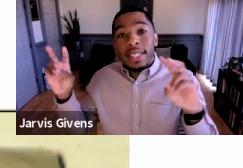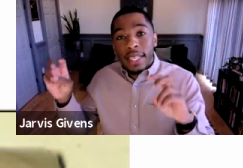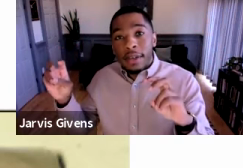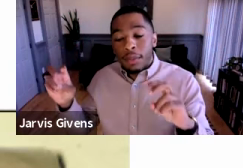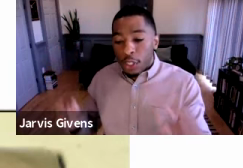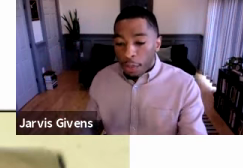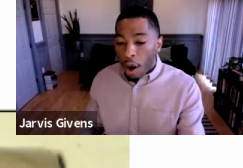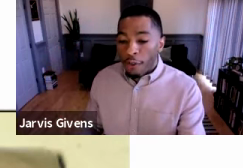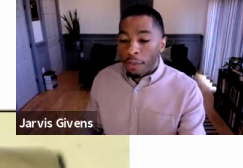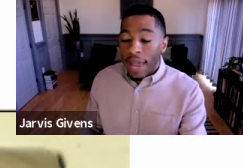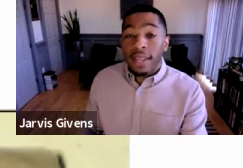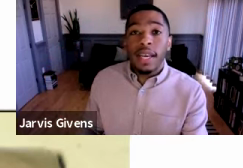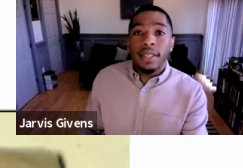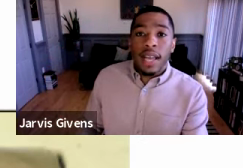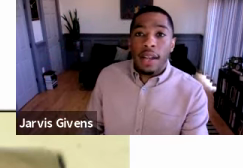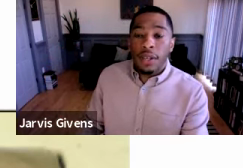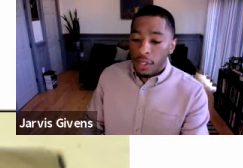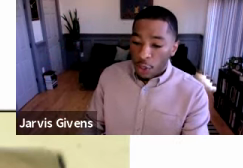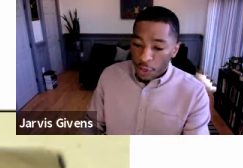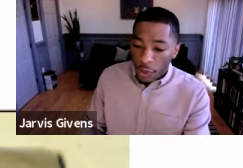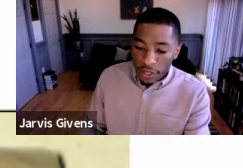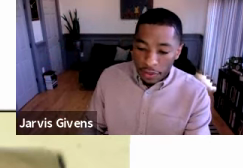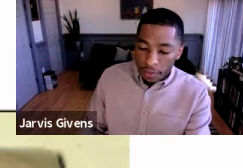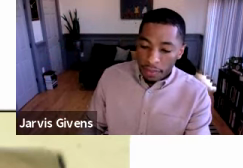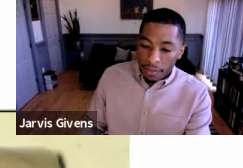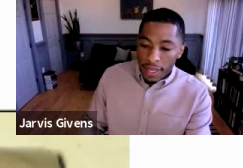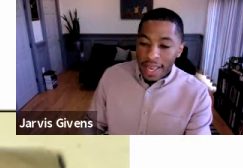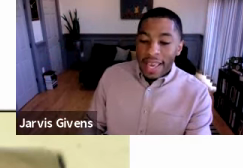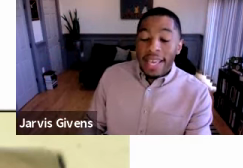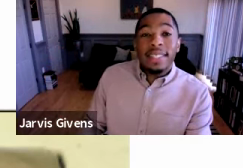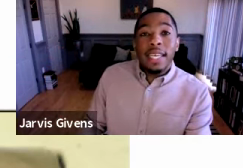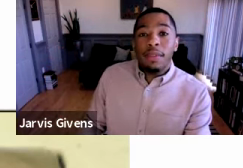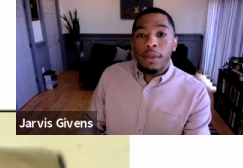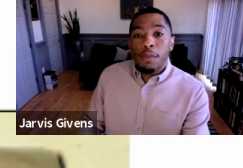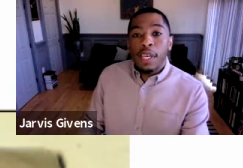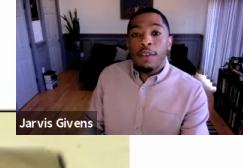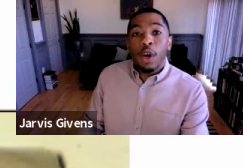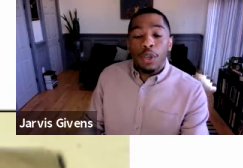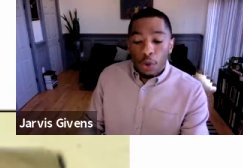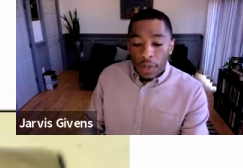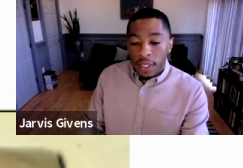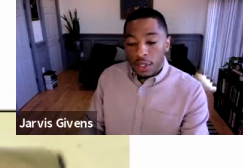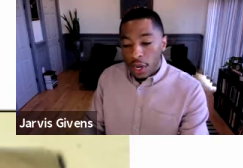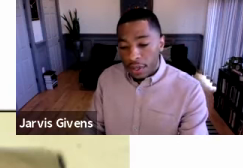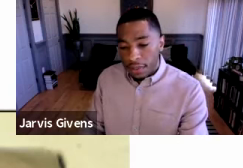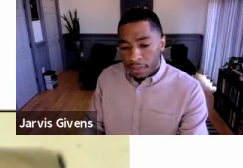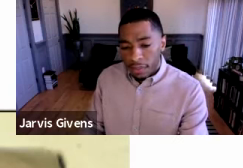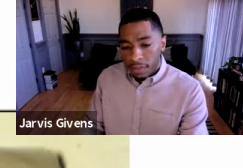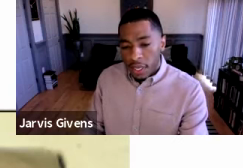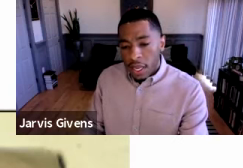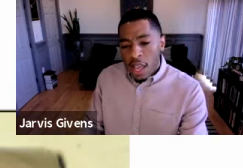narratively condemned, to borrow from Black studies scholar Sylvia Winter. It deemed them to be of no human